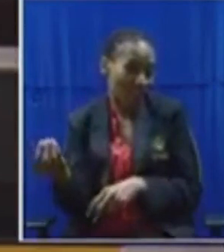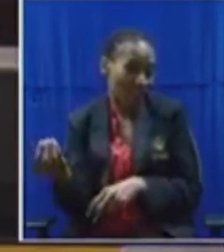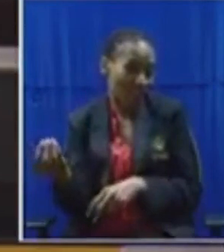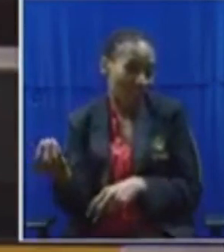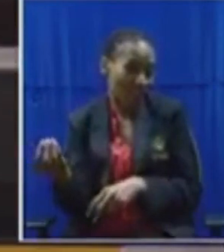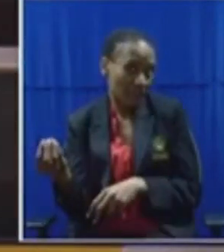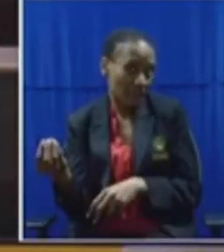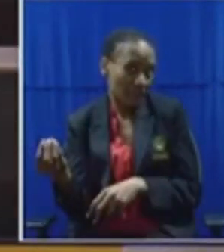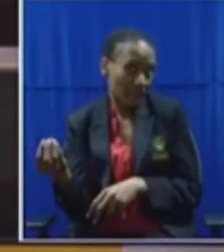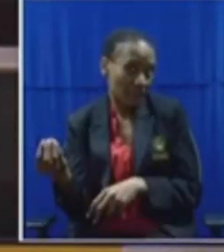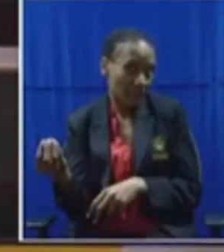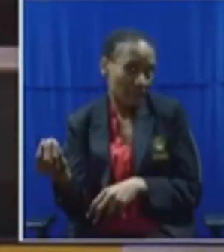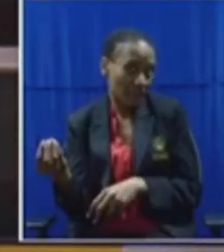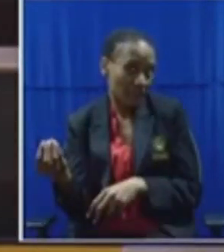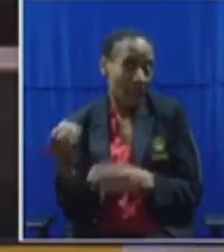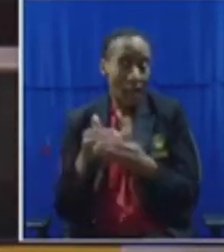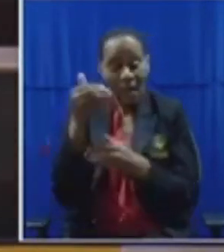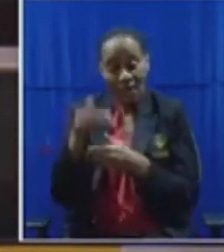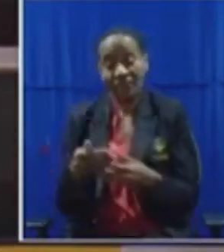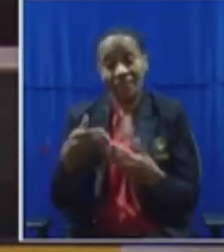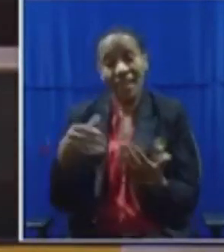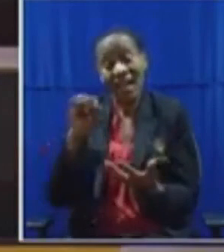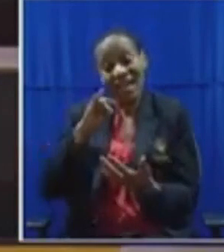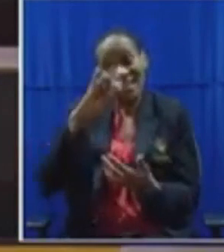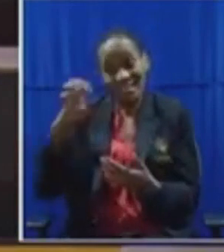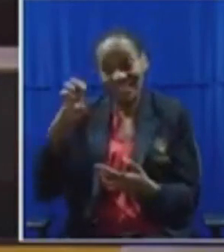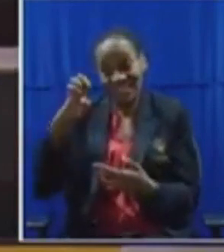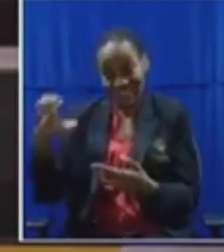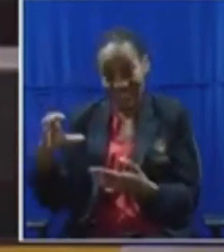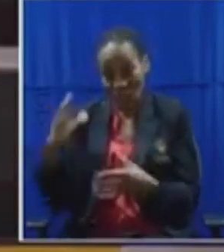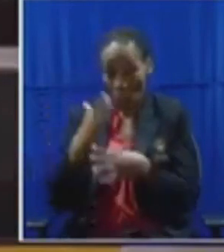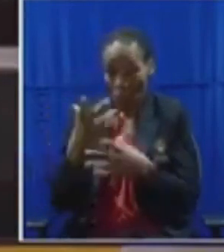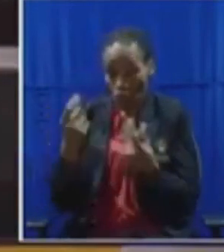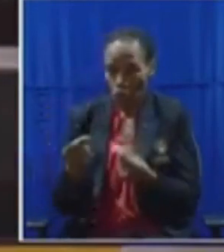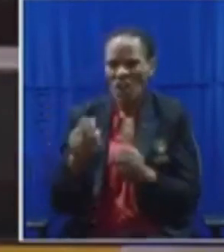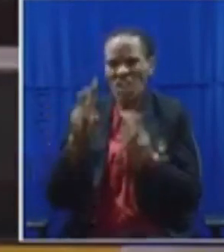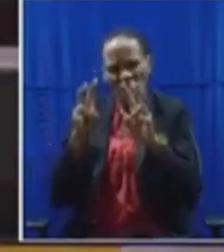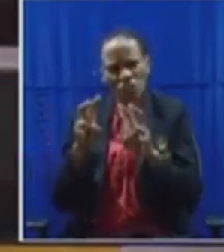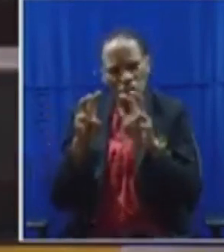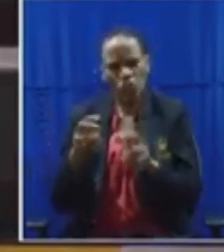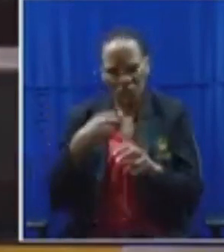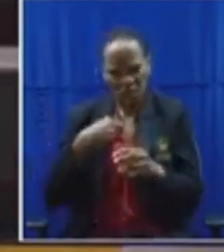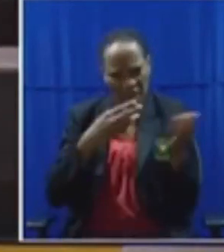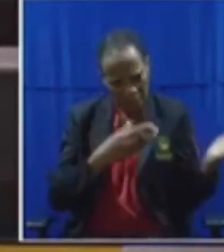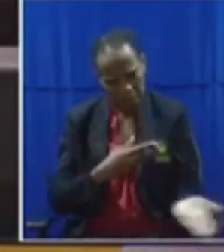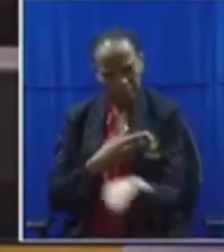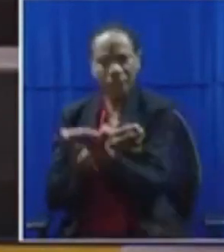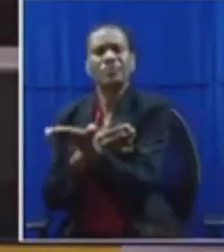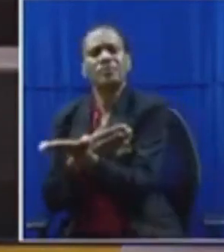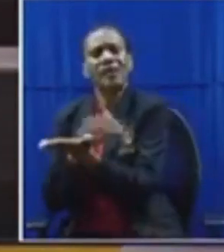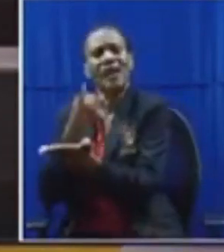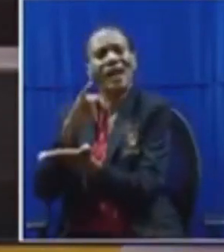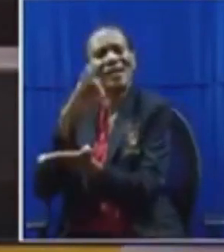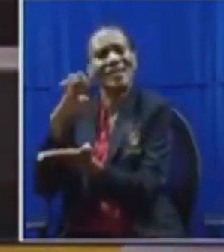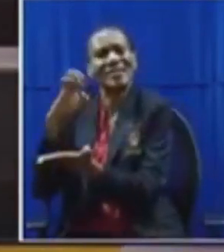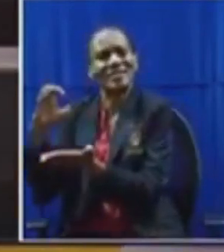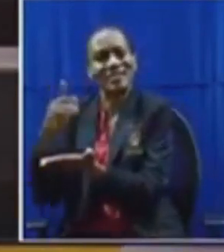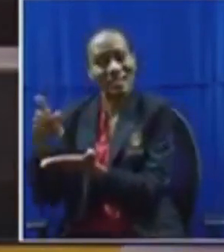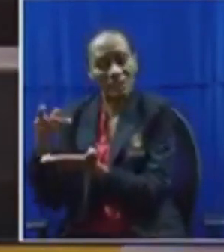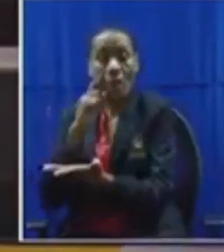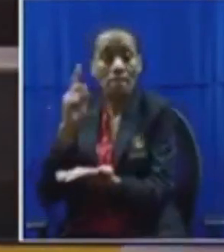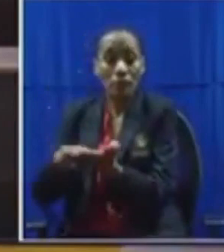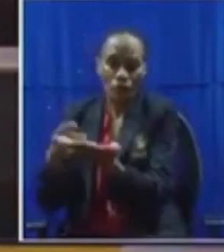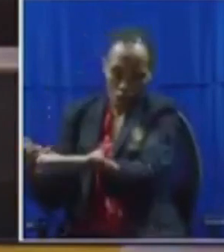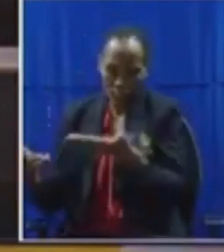vote pertaining to the vote of the IEC, we'll have to defer those issues to the IEC to provide us records.